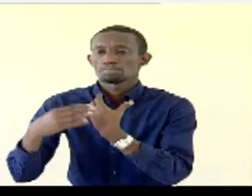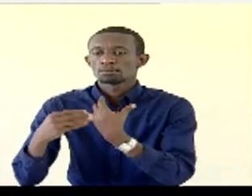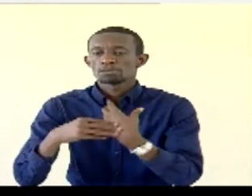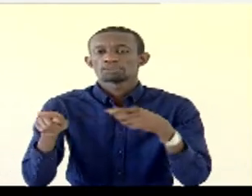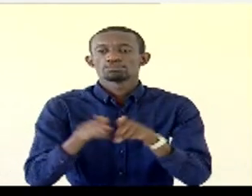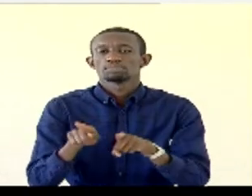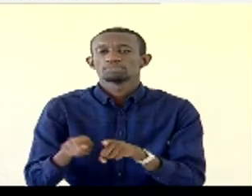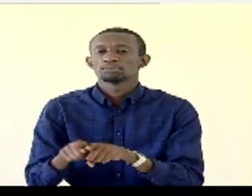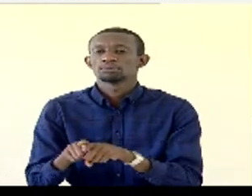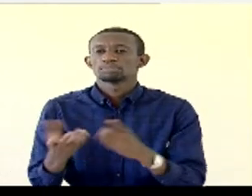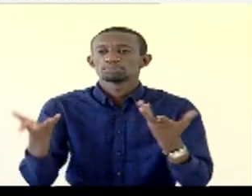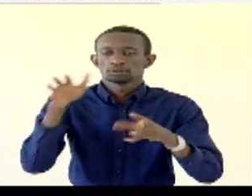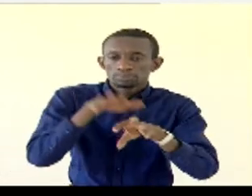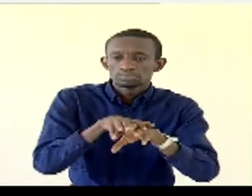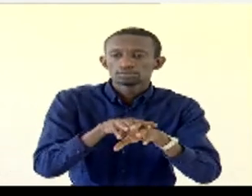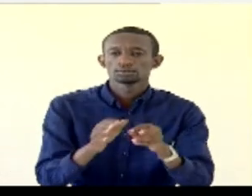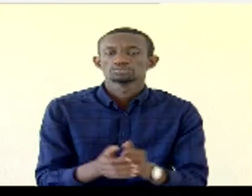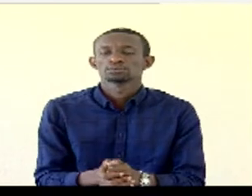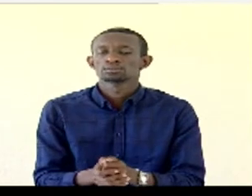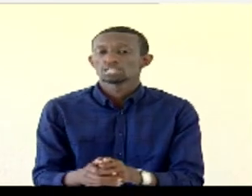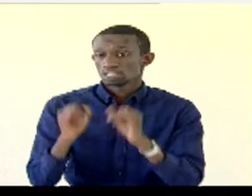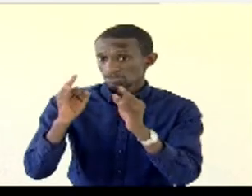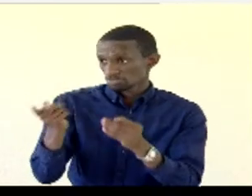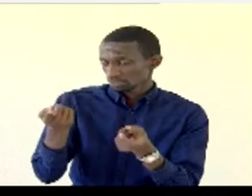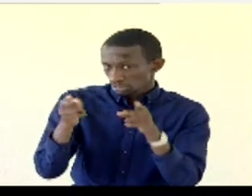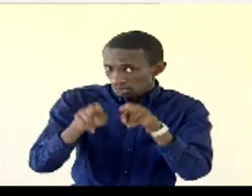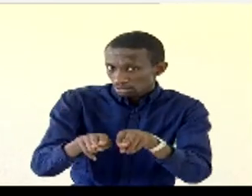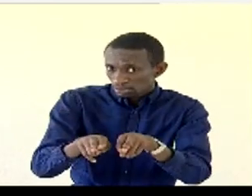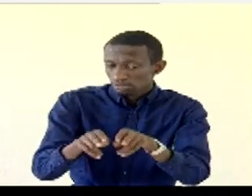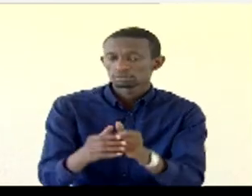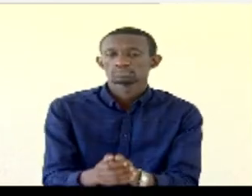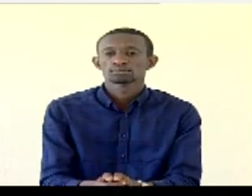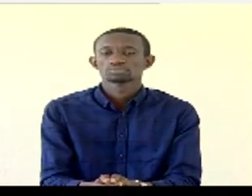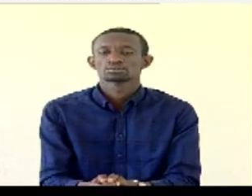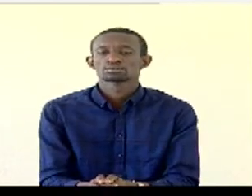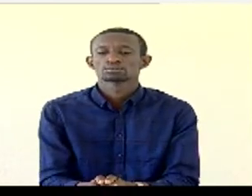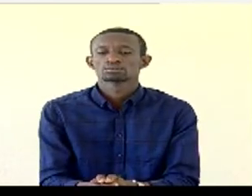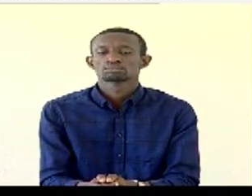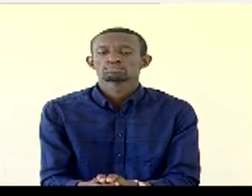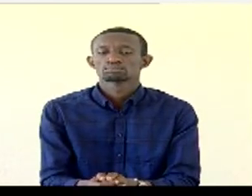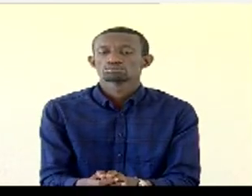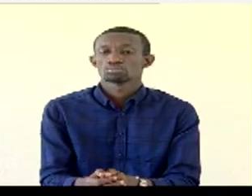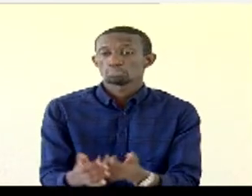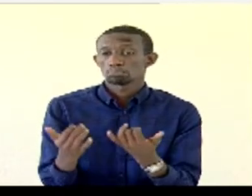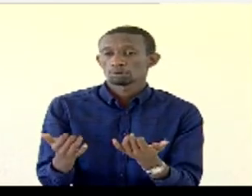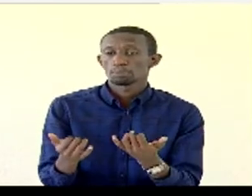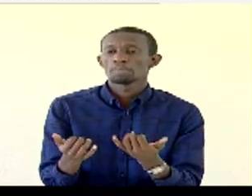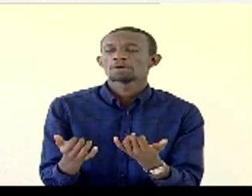centromere here. And once this has happened, then we now refer to it as a